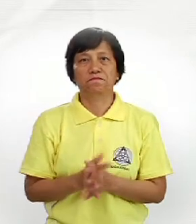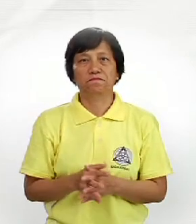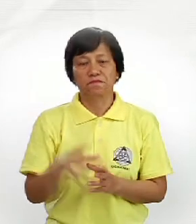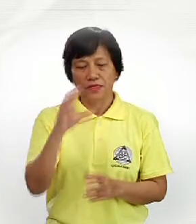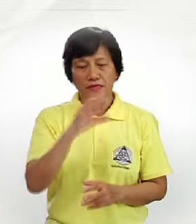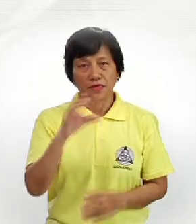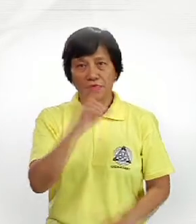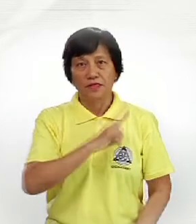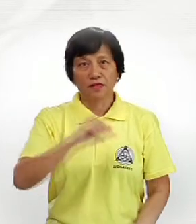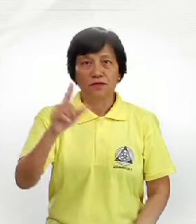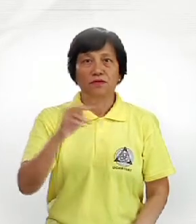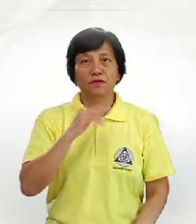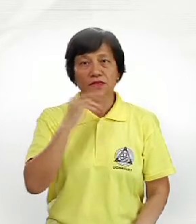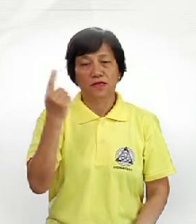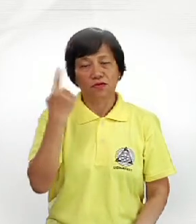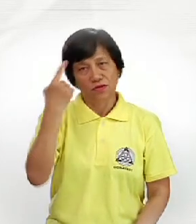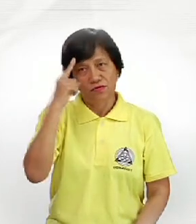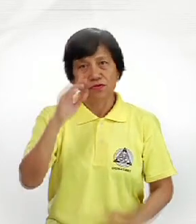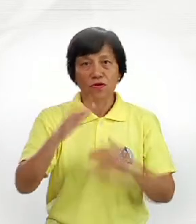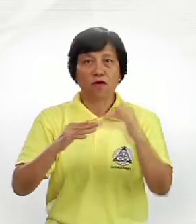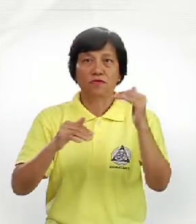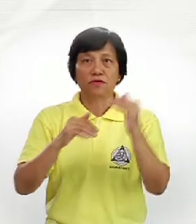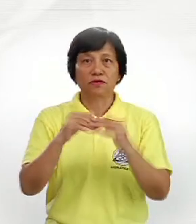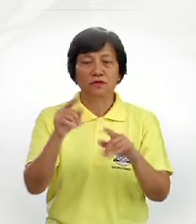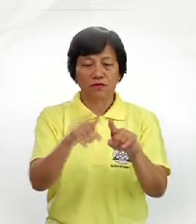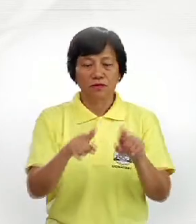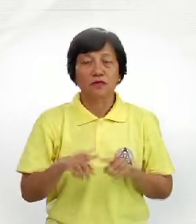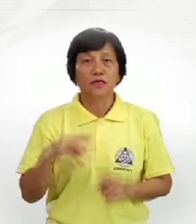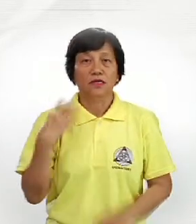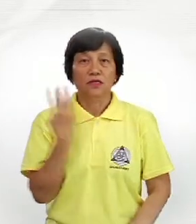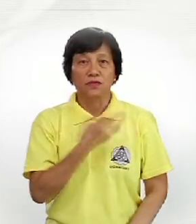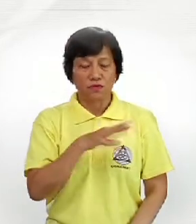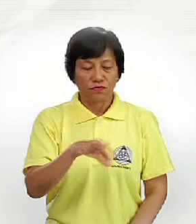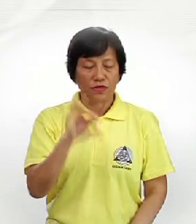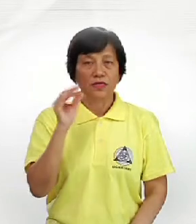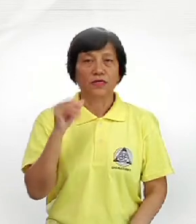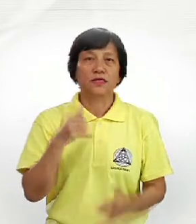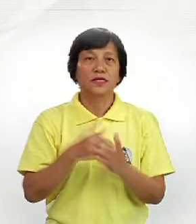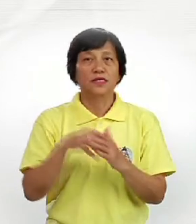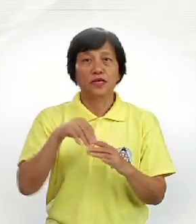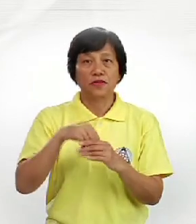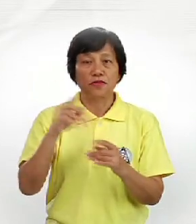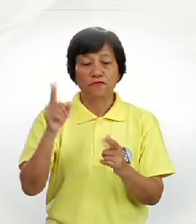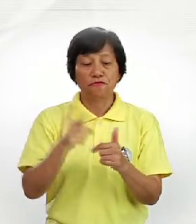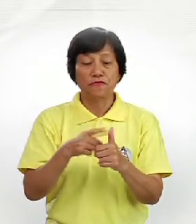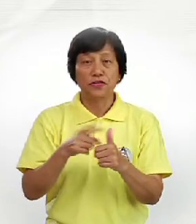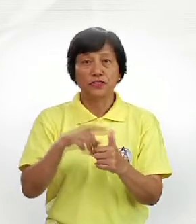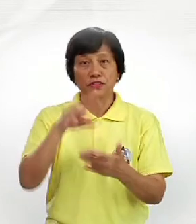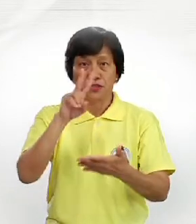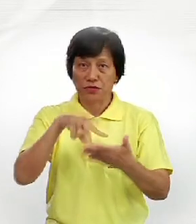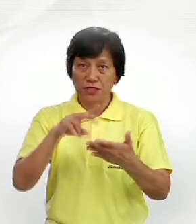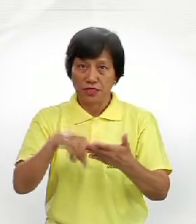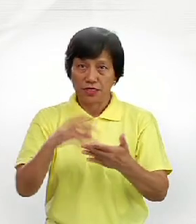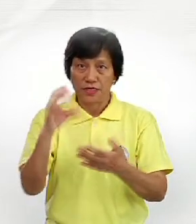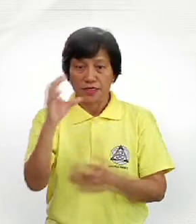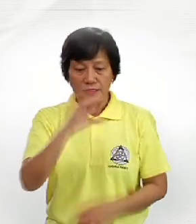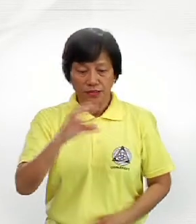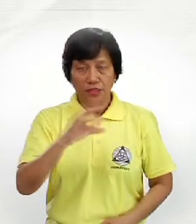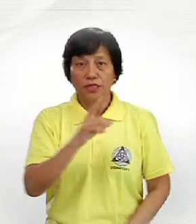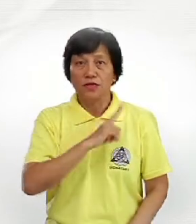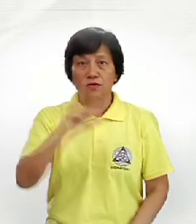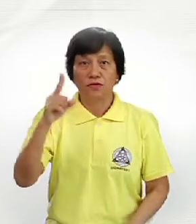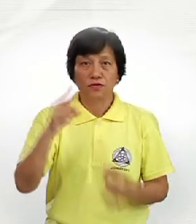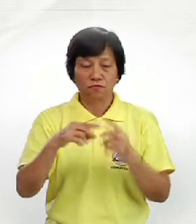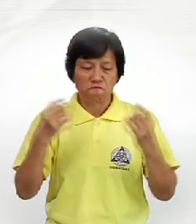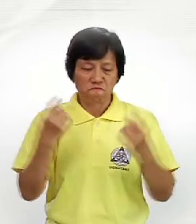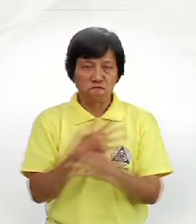Seeking the Lord not only for comfort, as we find it in the first reading, seeking the Lord to